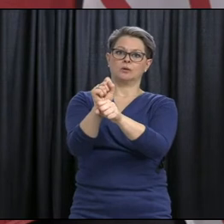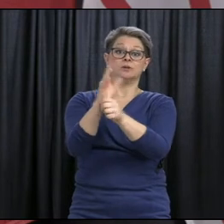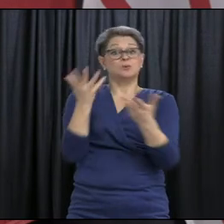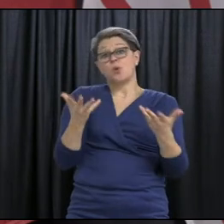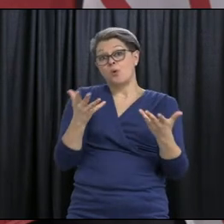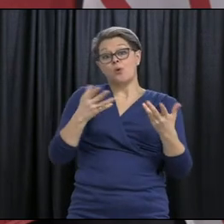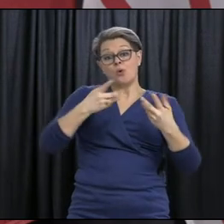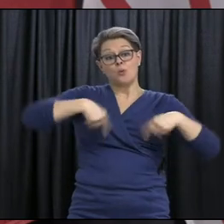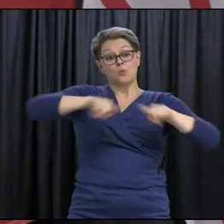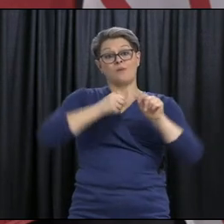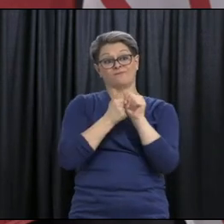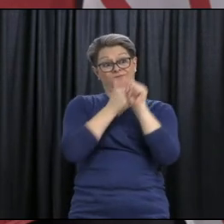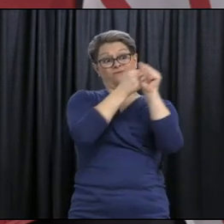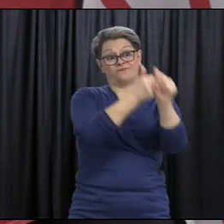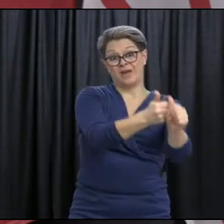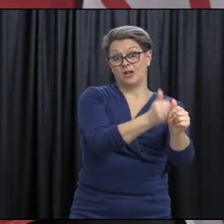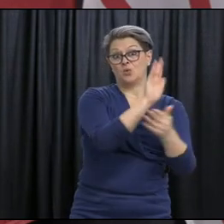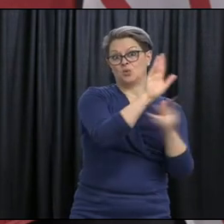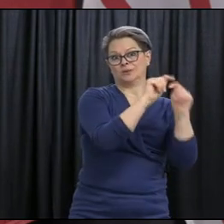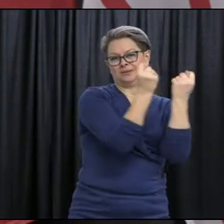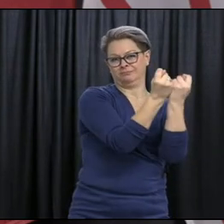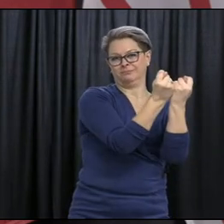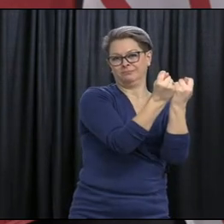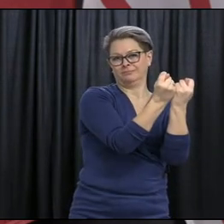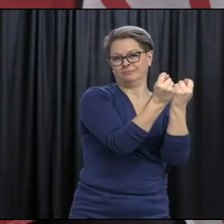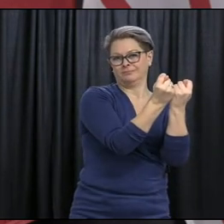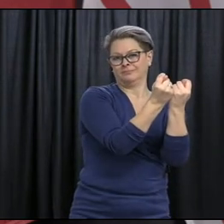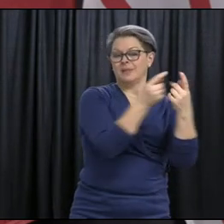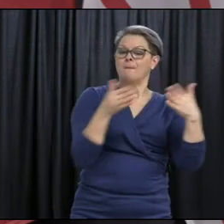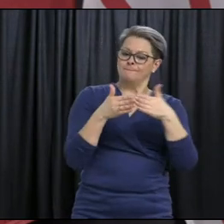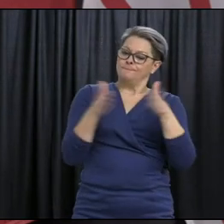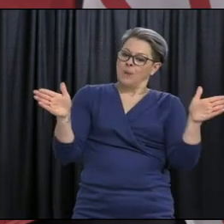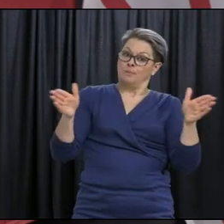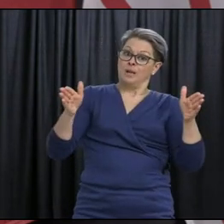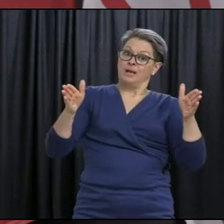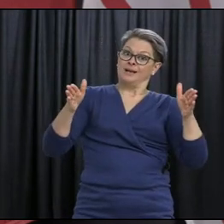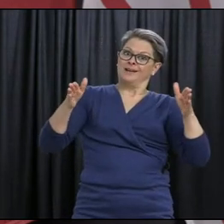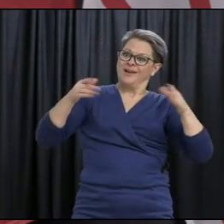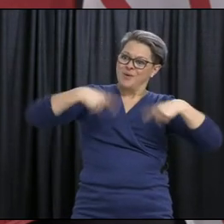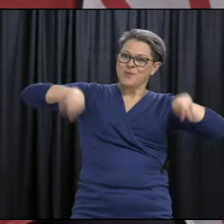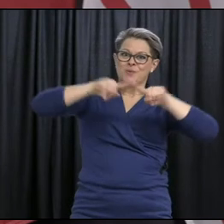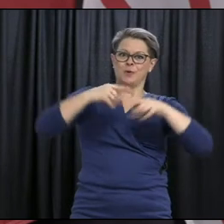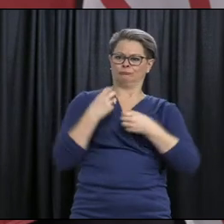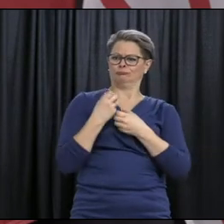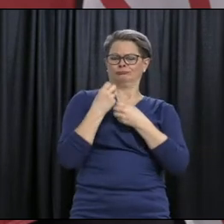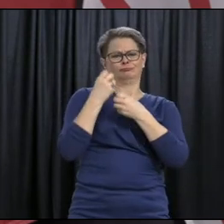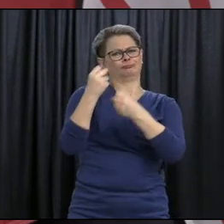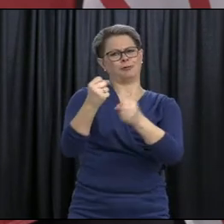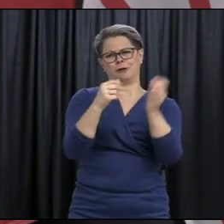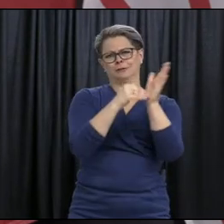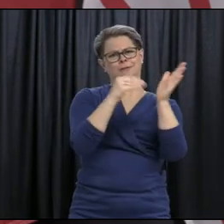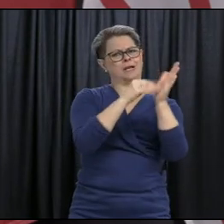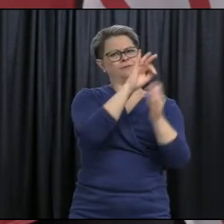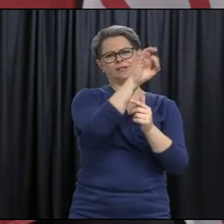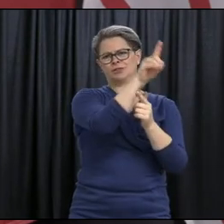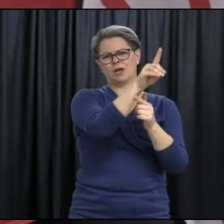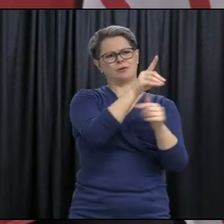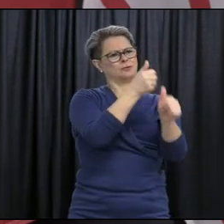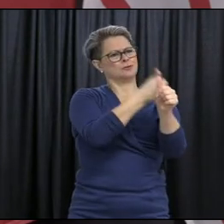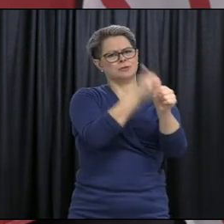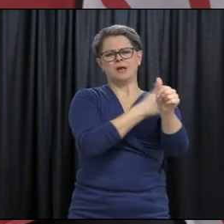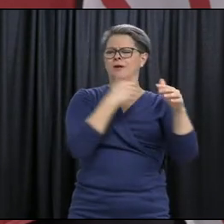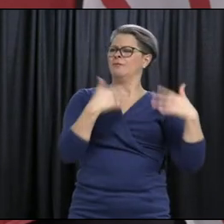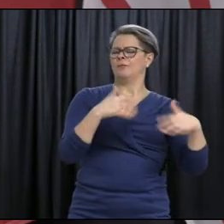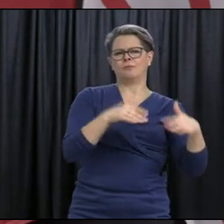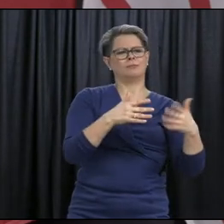think the level of trust the public have in Dr. Fitzgerald is warranted. She has proven